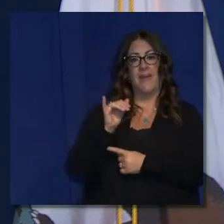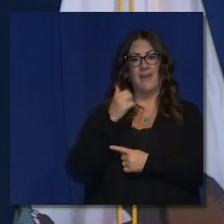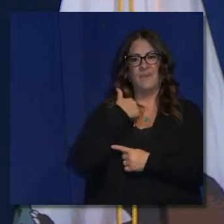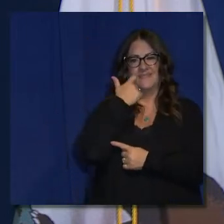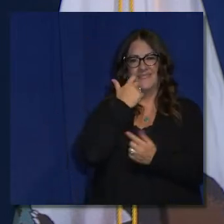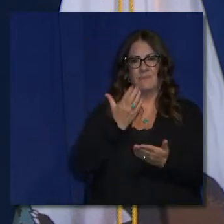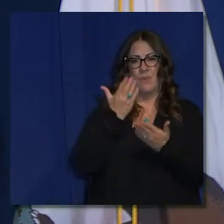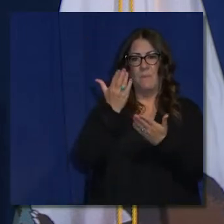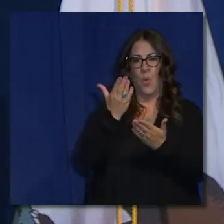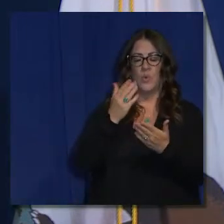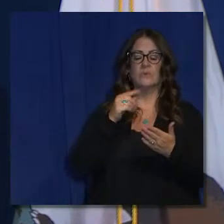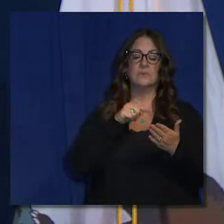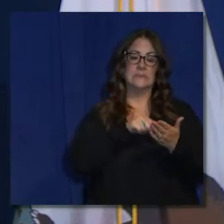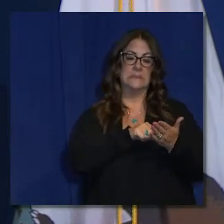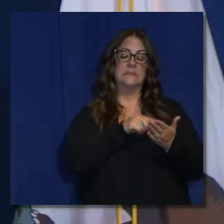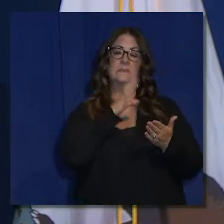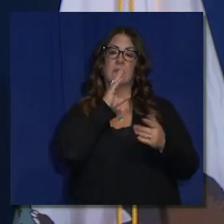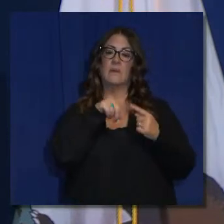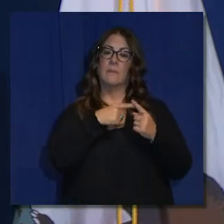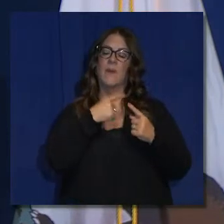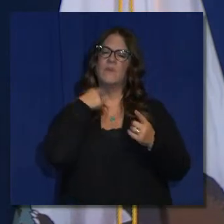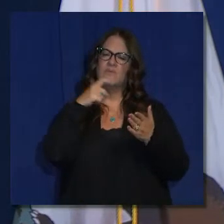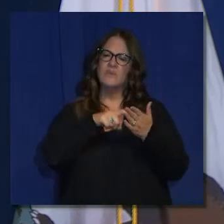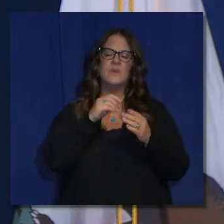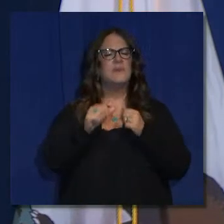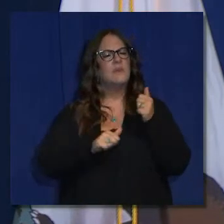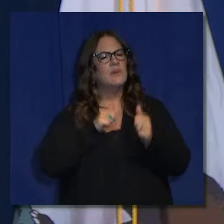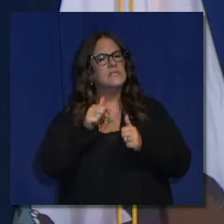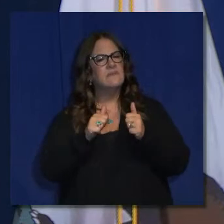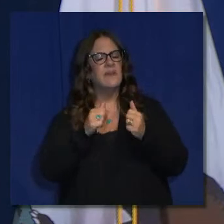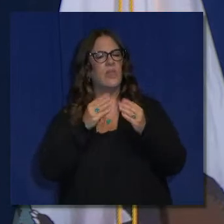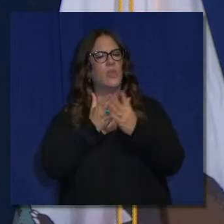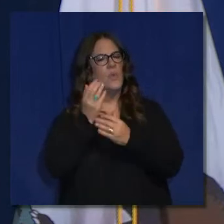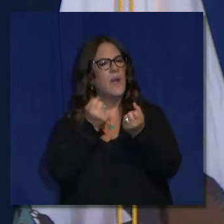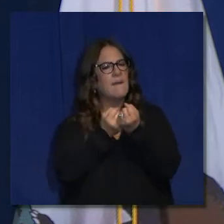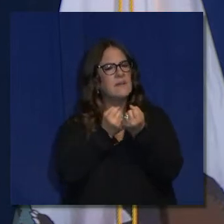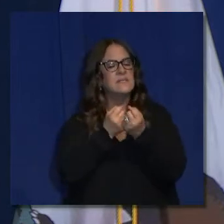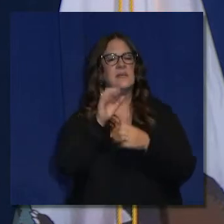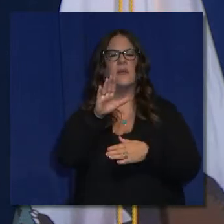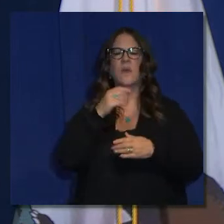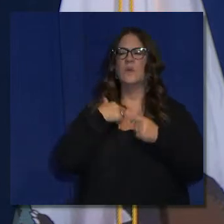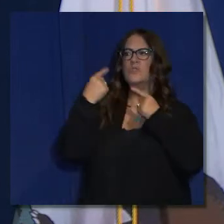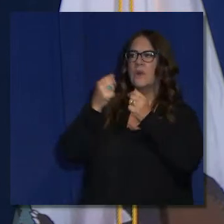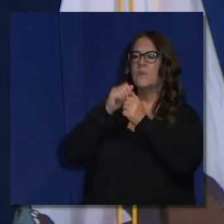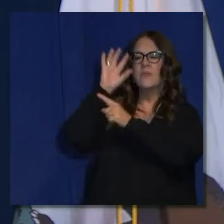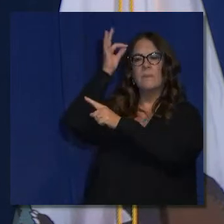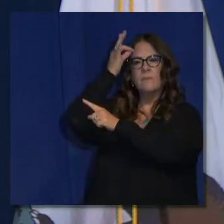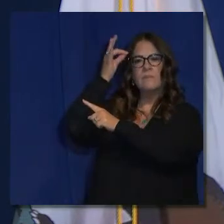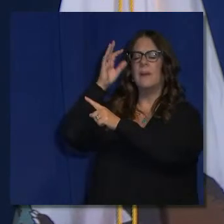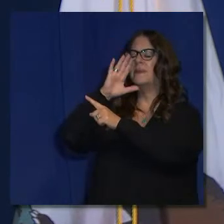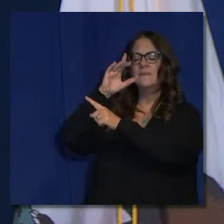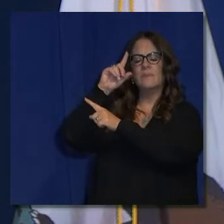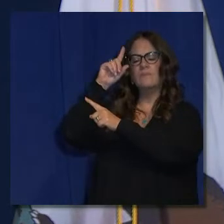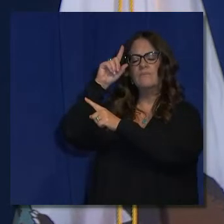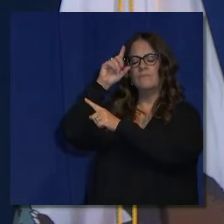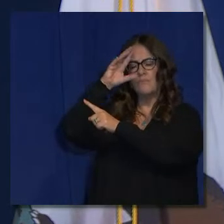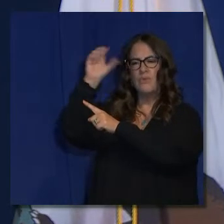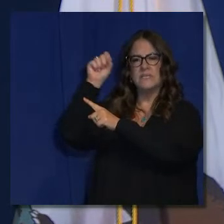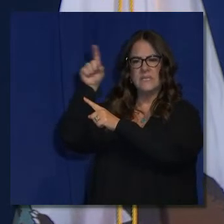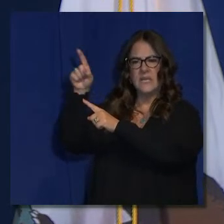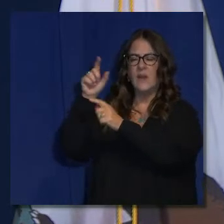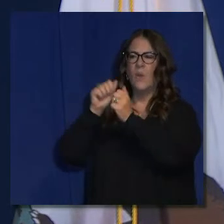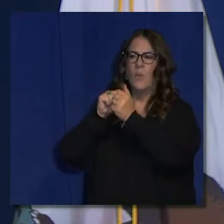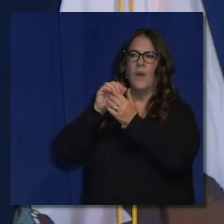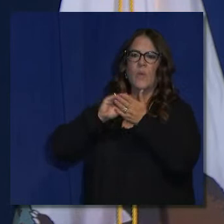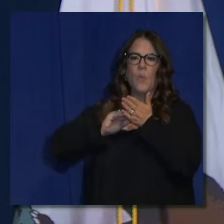we just proposed, we also recognized we need to be more aggressive in our advocacy. We're struggling with the Biden administration to get waivers, and I've not been shy about those